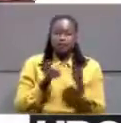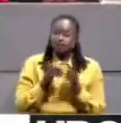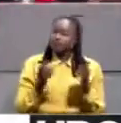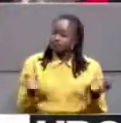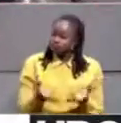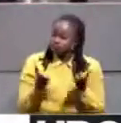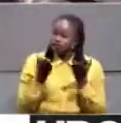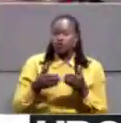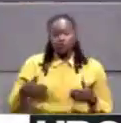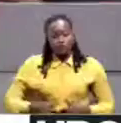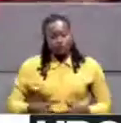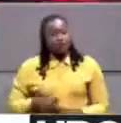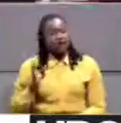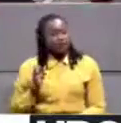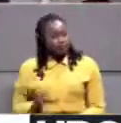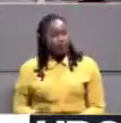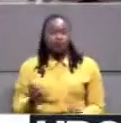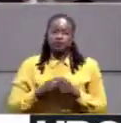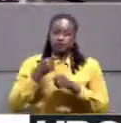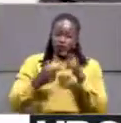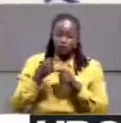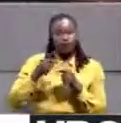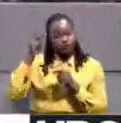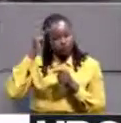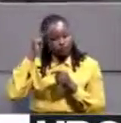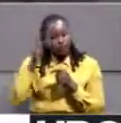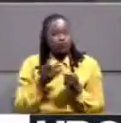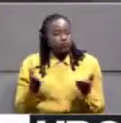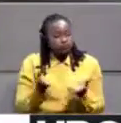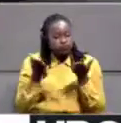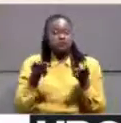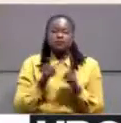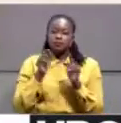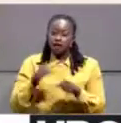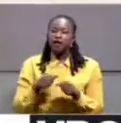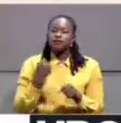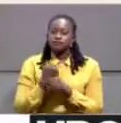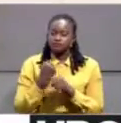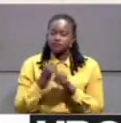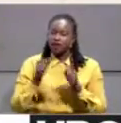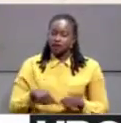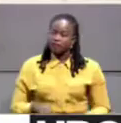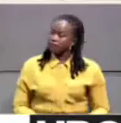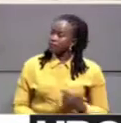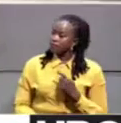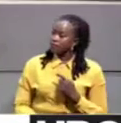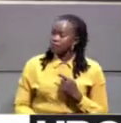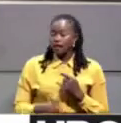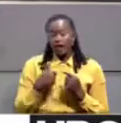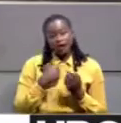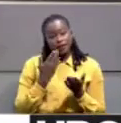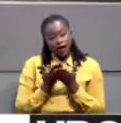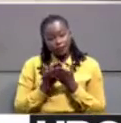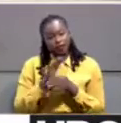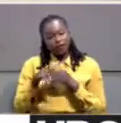ethical and continue training for better skills growth for employability. My appeal is for them to have